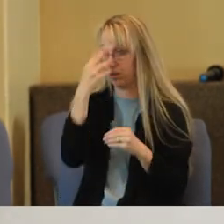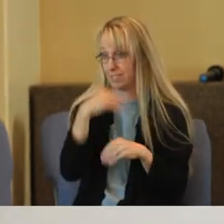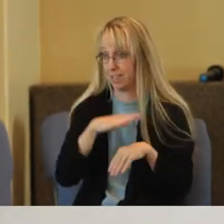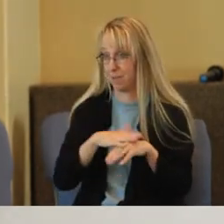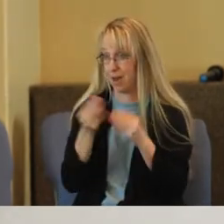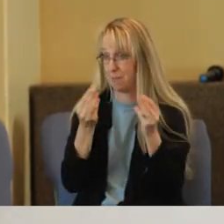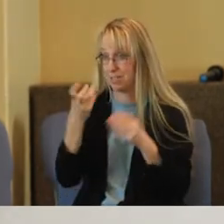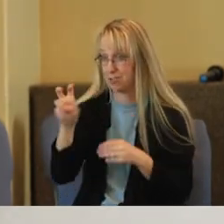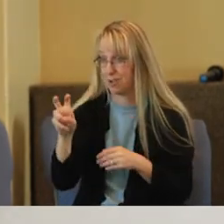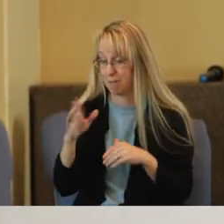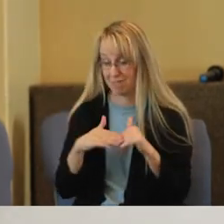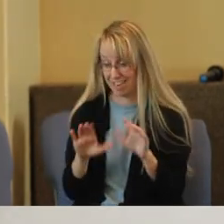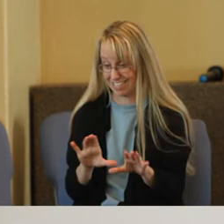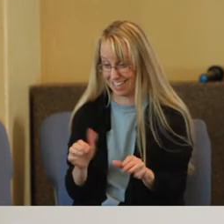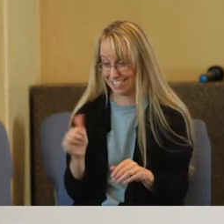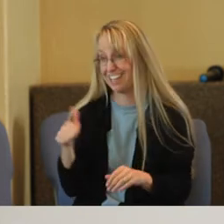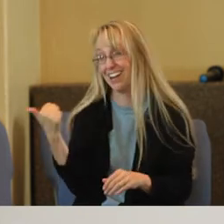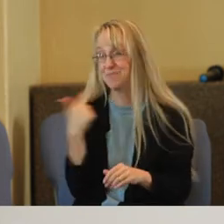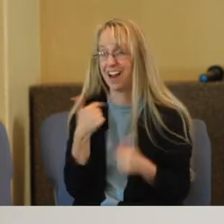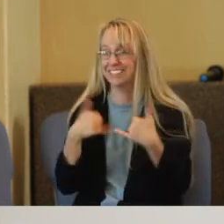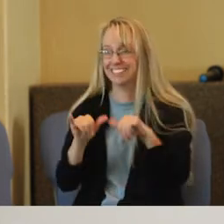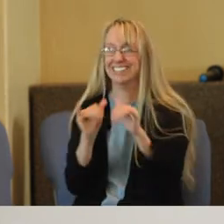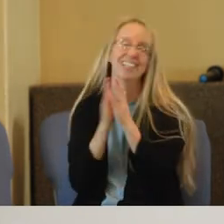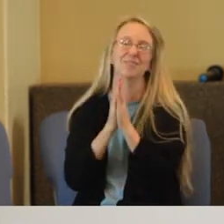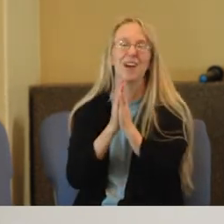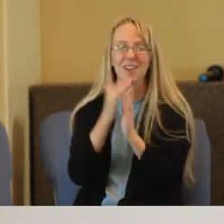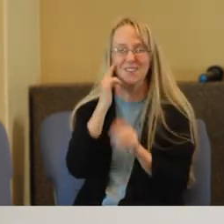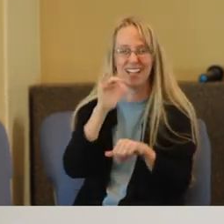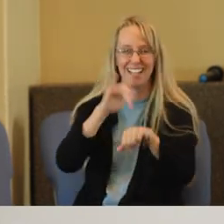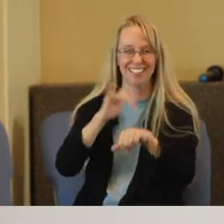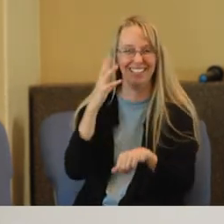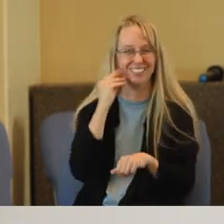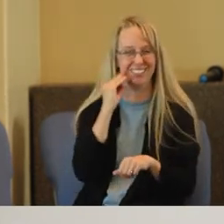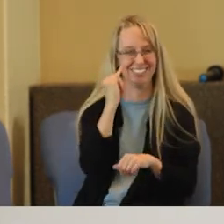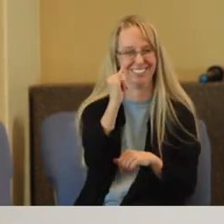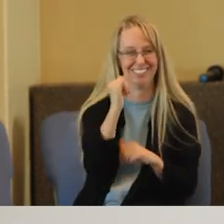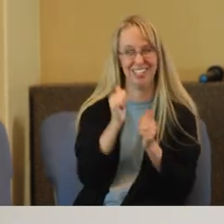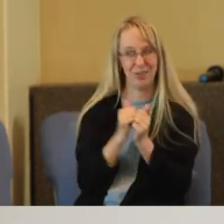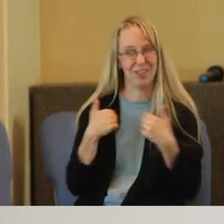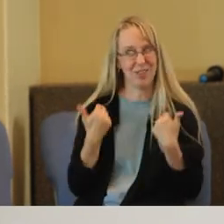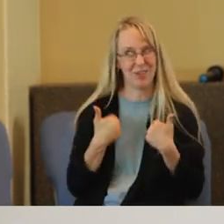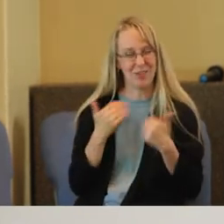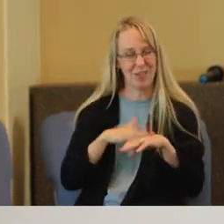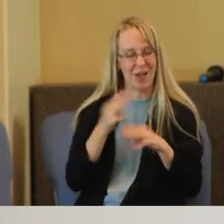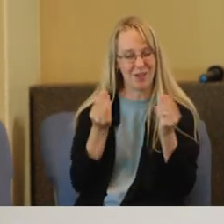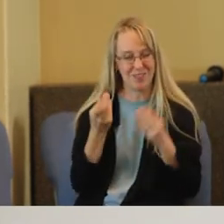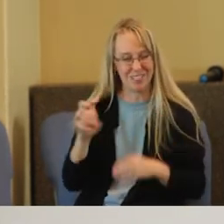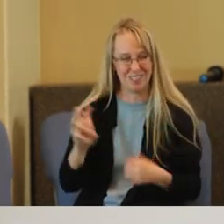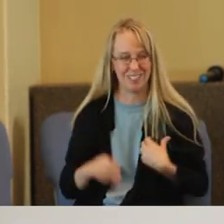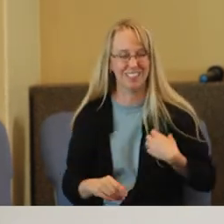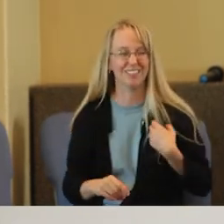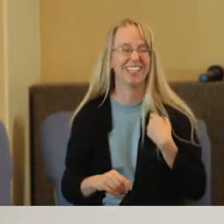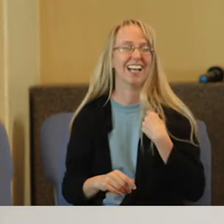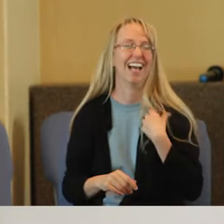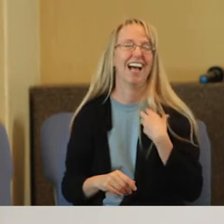trip than he does any place else. But I'm still going to be praying for him because I have been with youth on a mission trip.